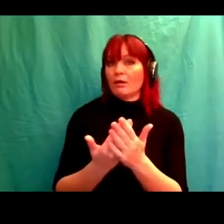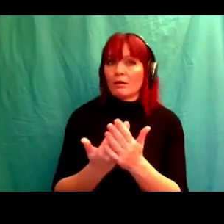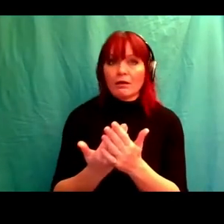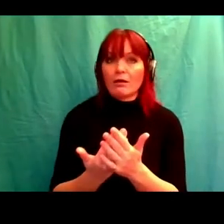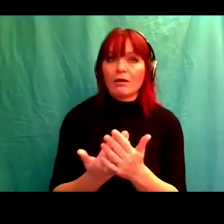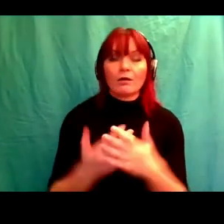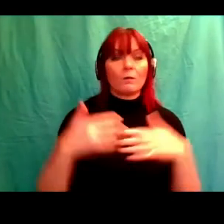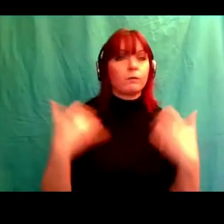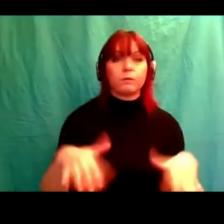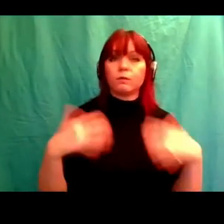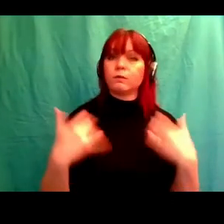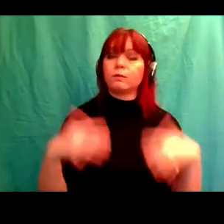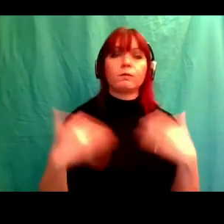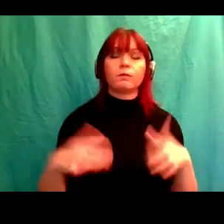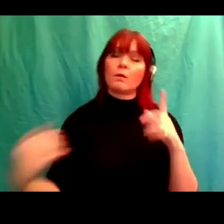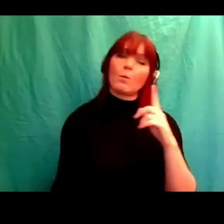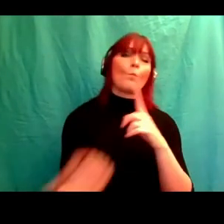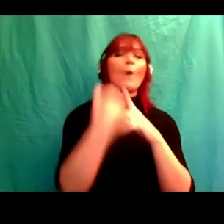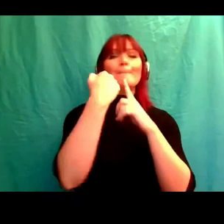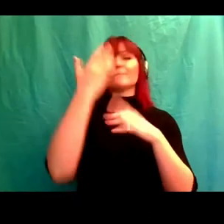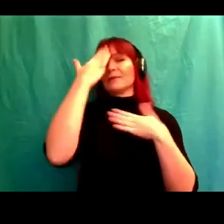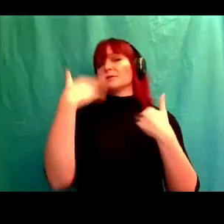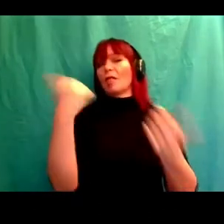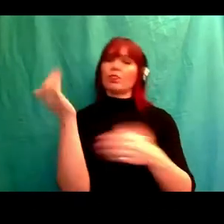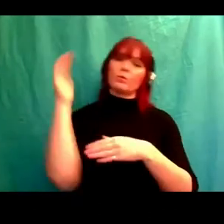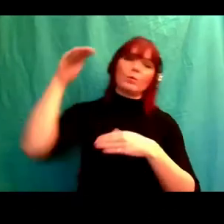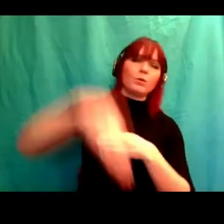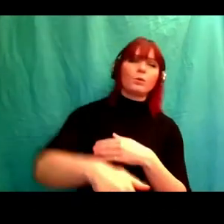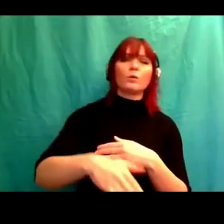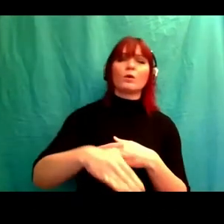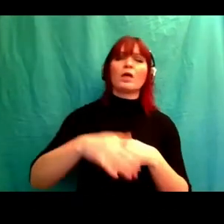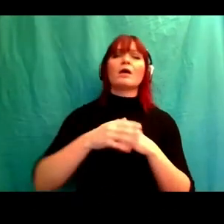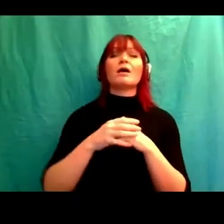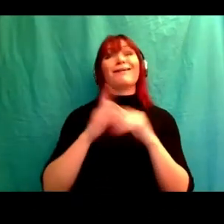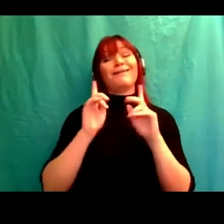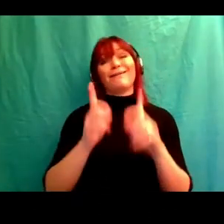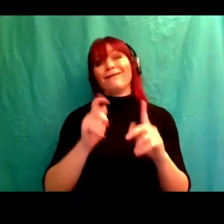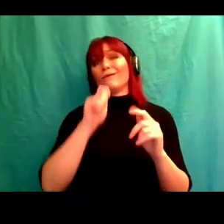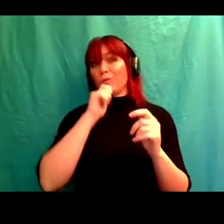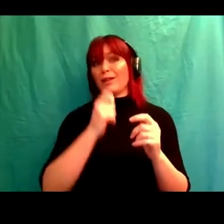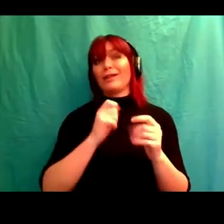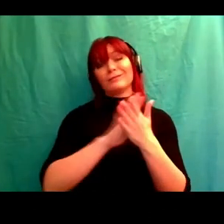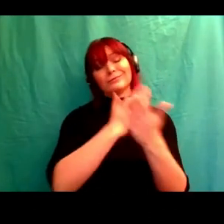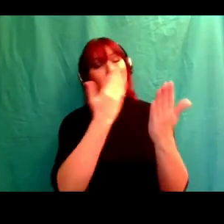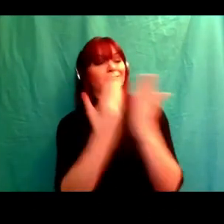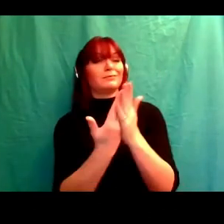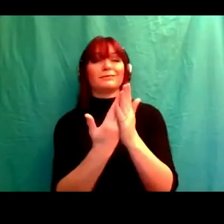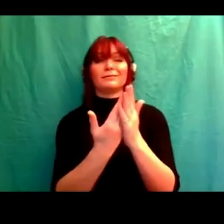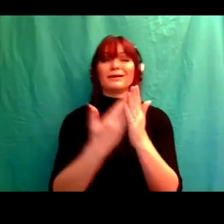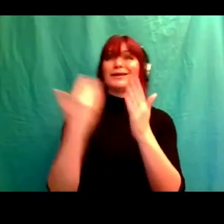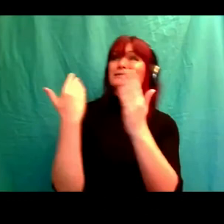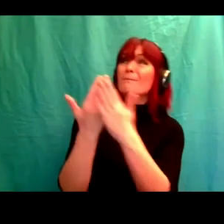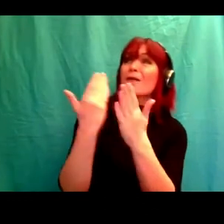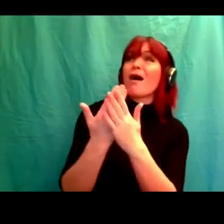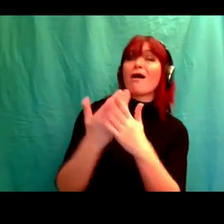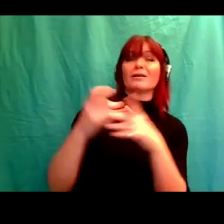anything other than a detrimental effect on people's mental health. And that will translate into demand for primary care and